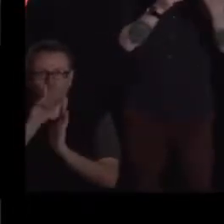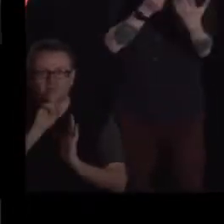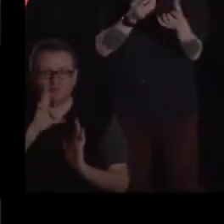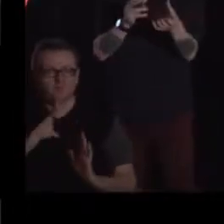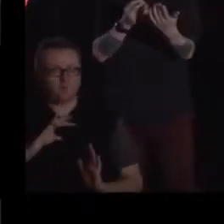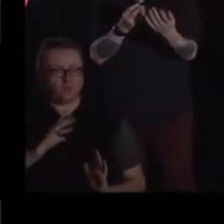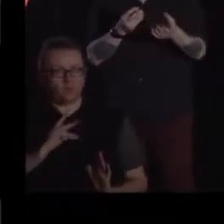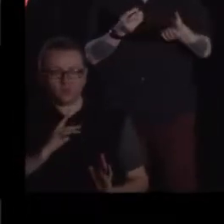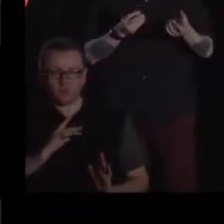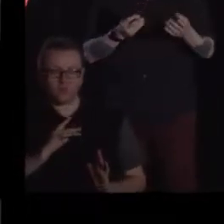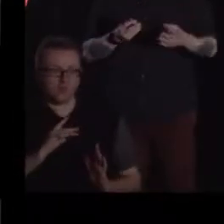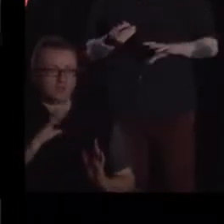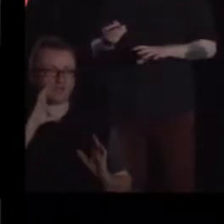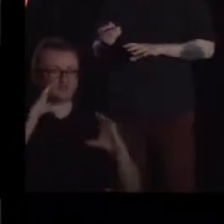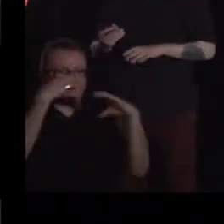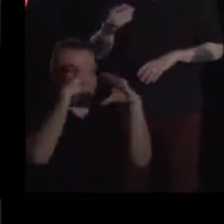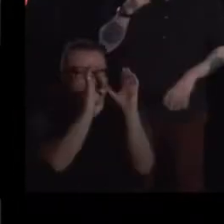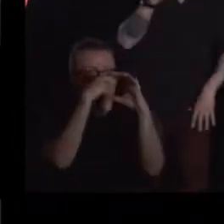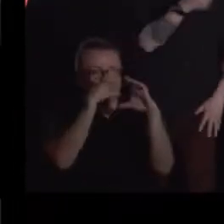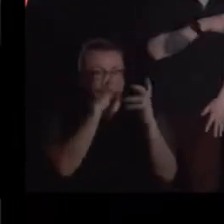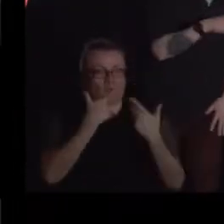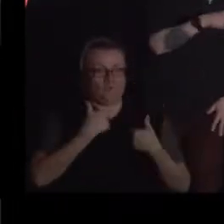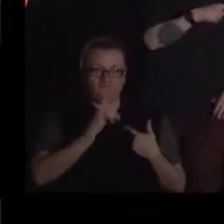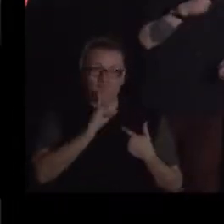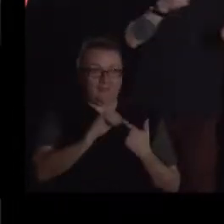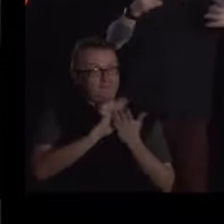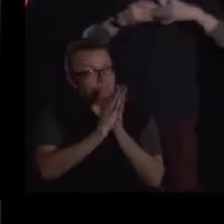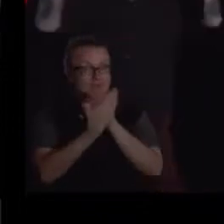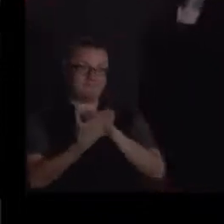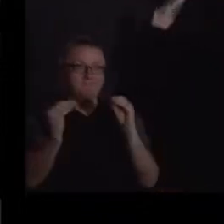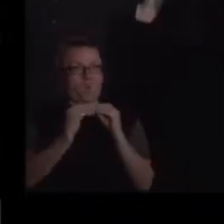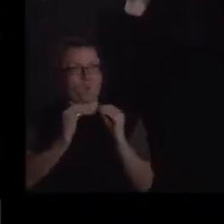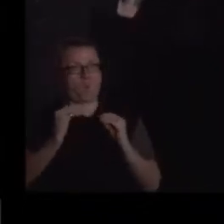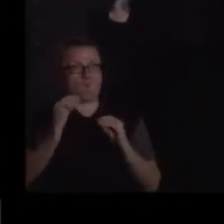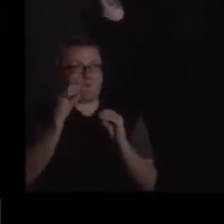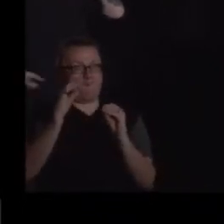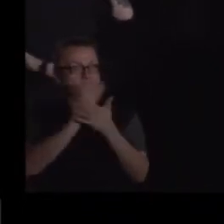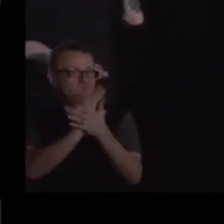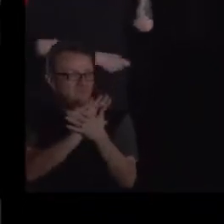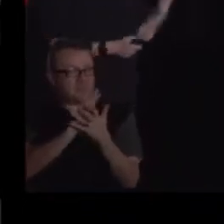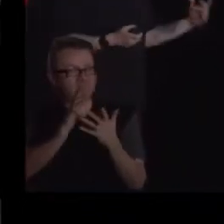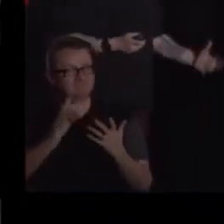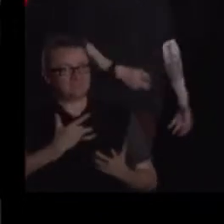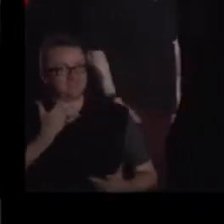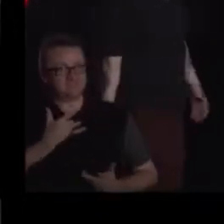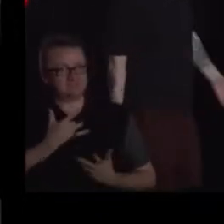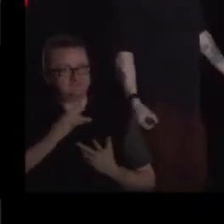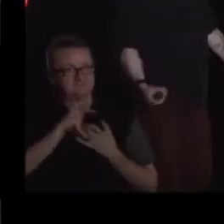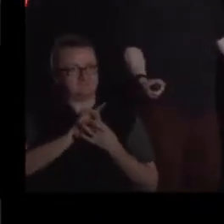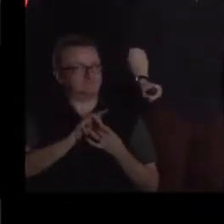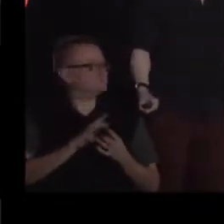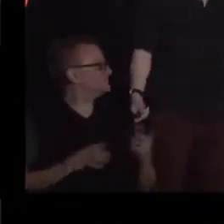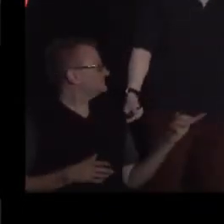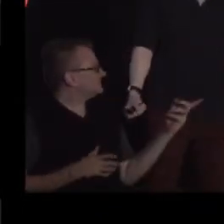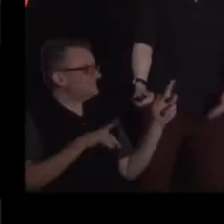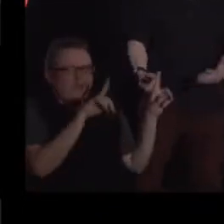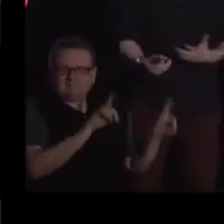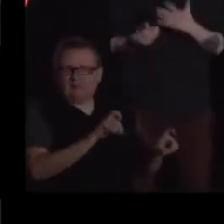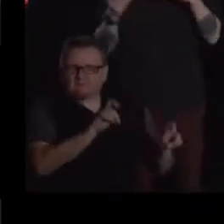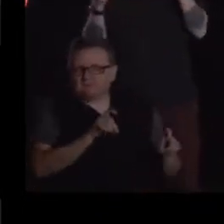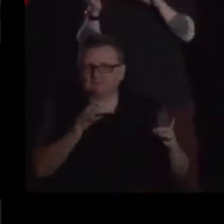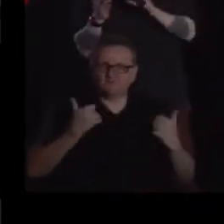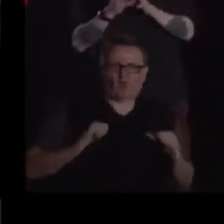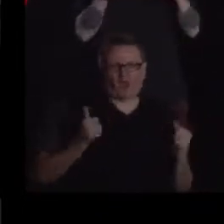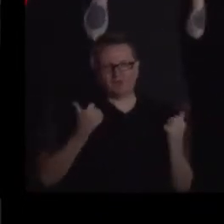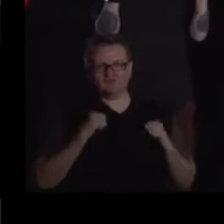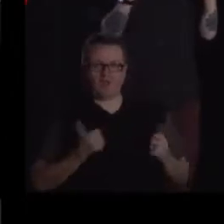because you had like cinematic lenses on. So if you make it look cinematic, you want to make something cinematic. So I just have tried my hands at different